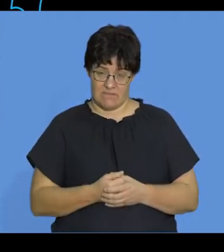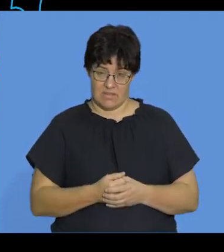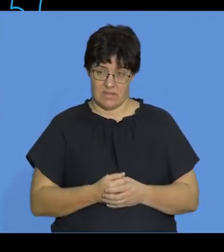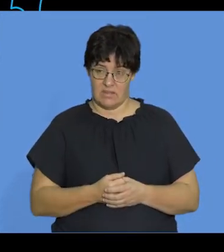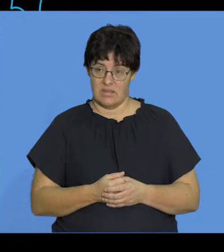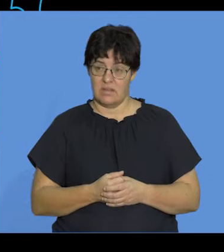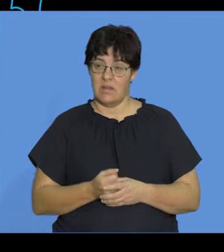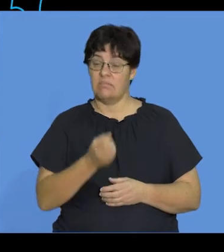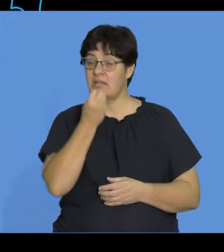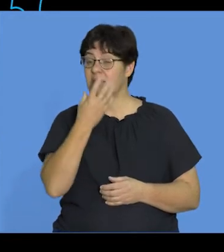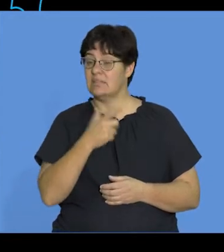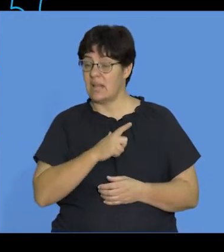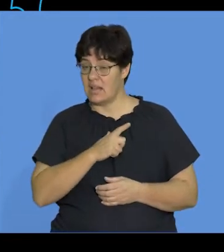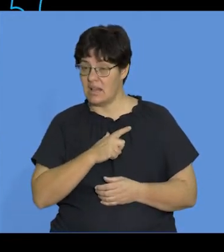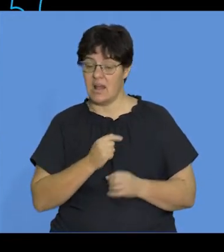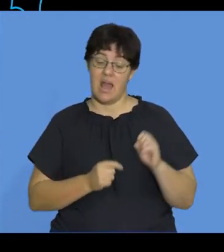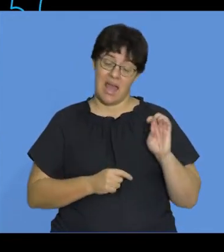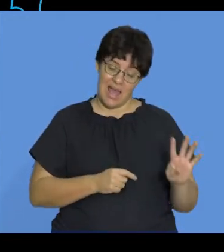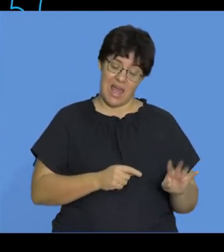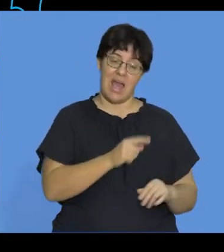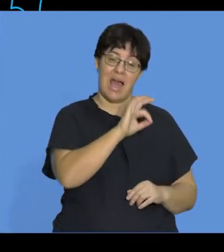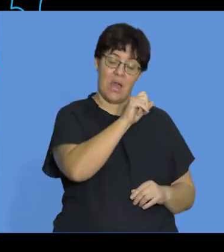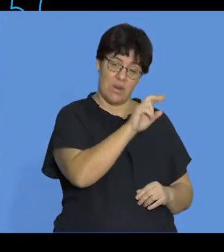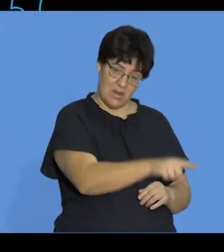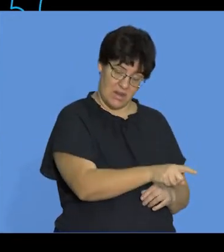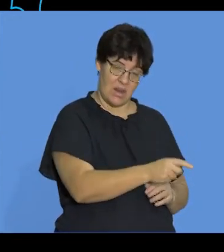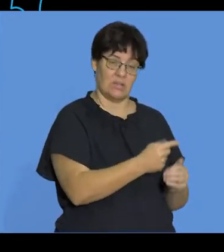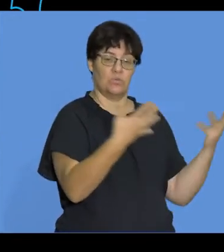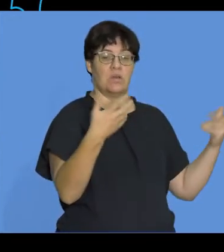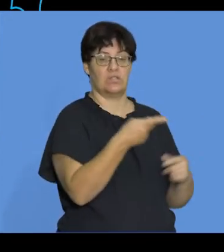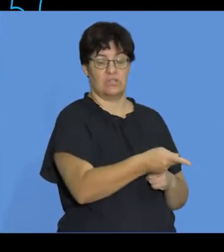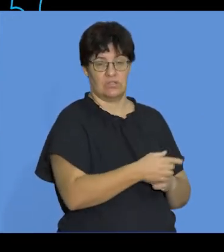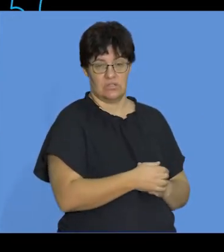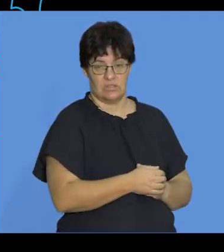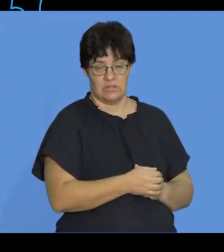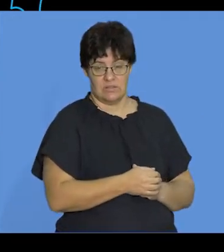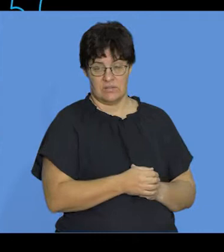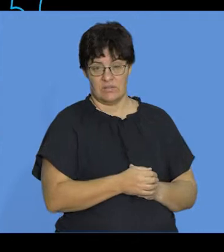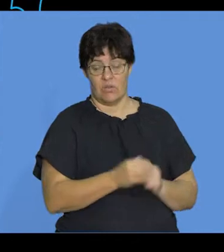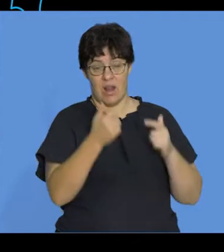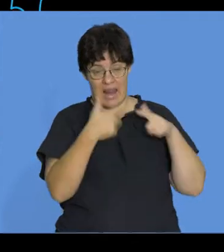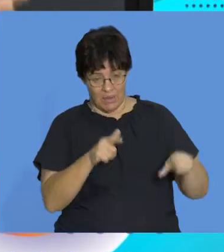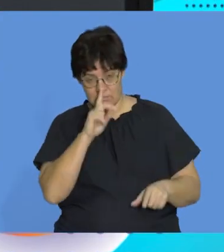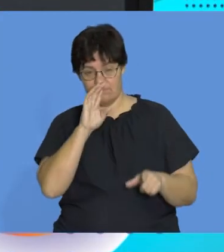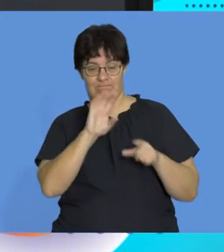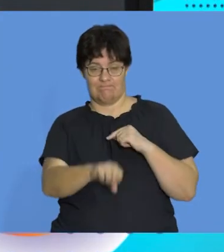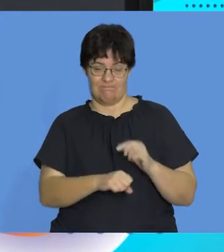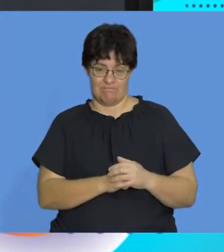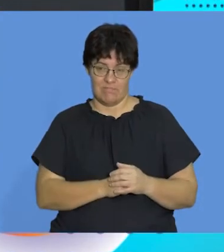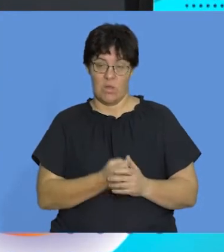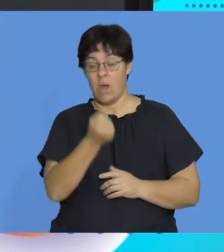the limiting reagent, it tells us that iron is the one that is in excess. So in terms of language, let's pay attention to